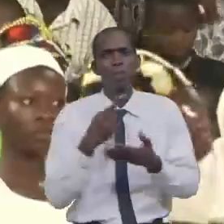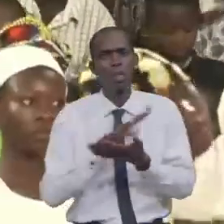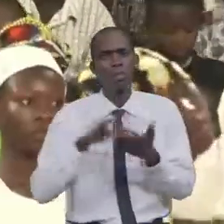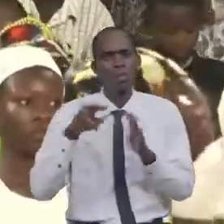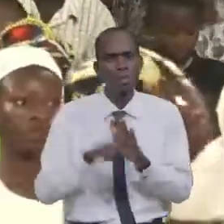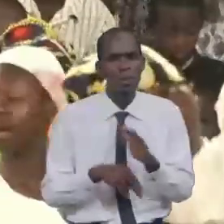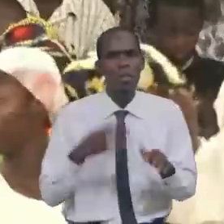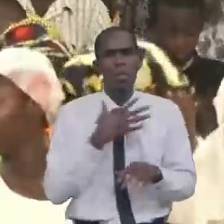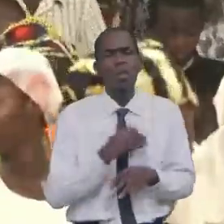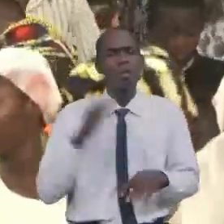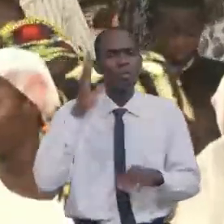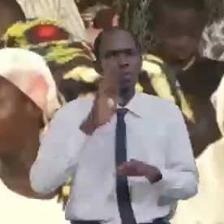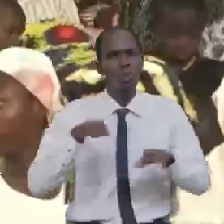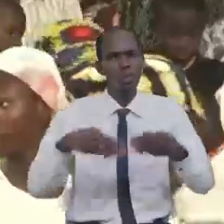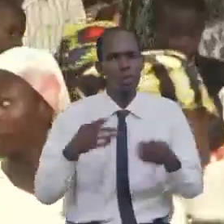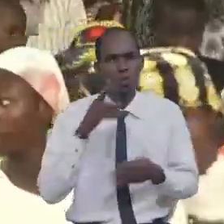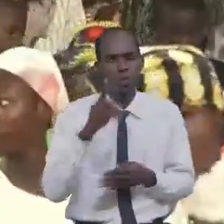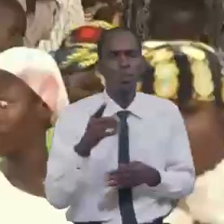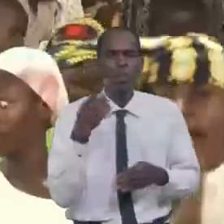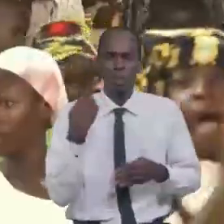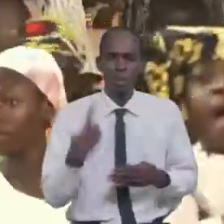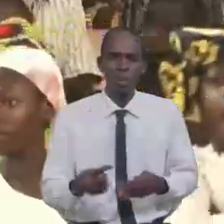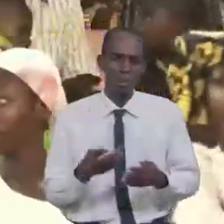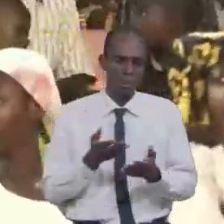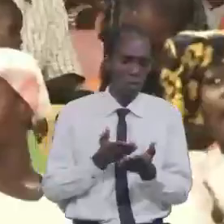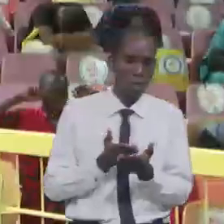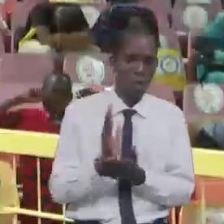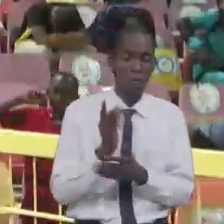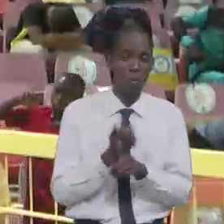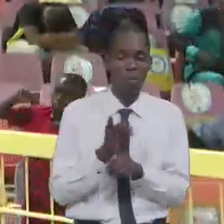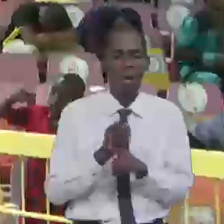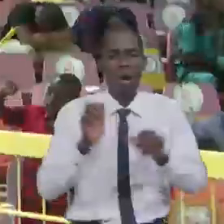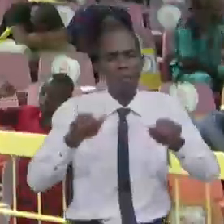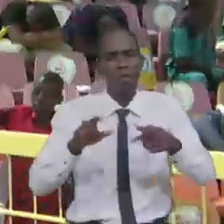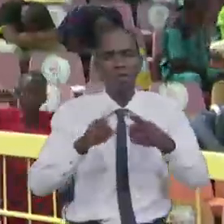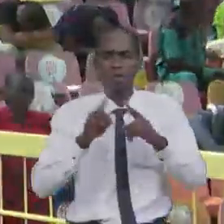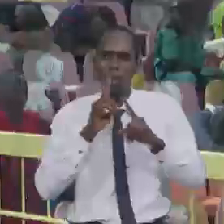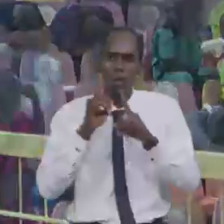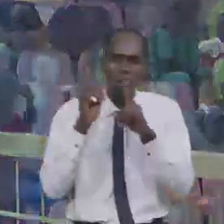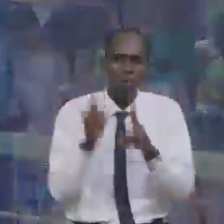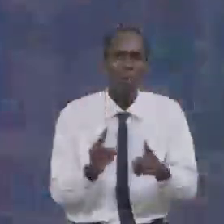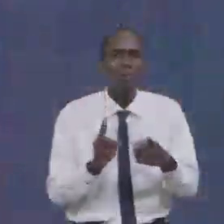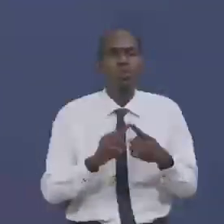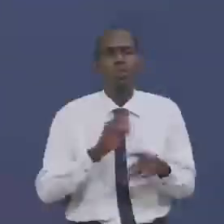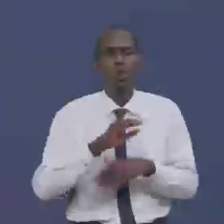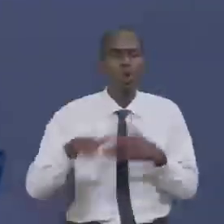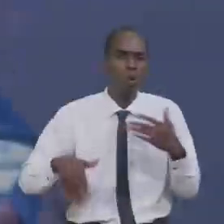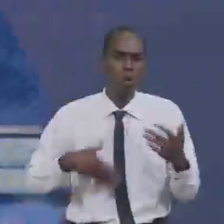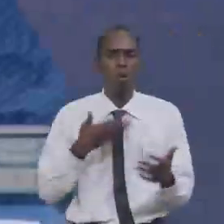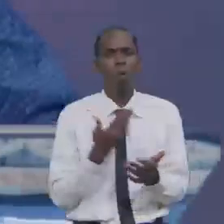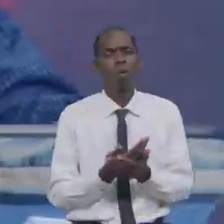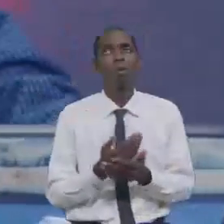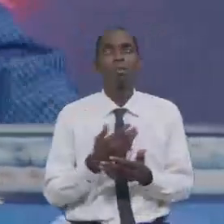you the right ability to respond to all my goals in life for you. Keep